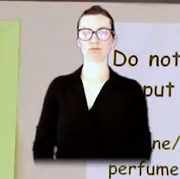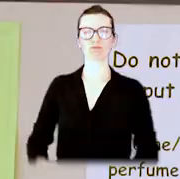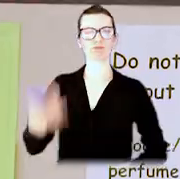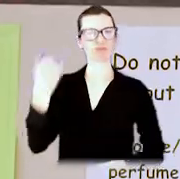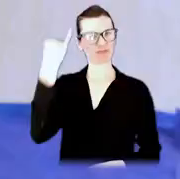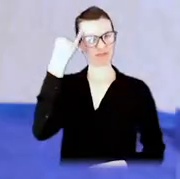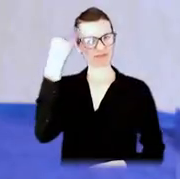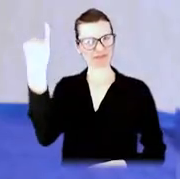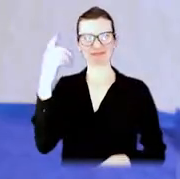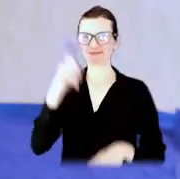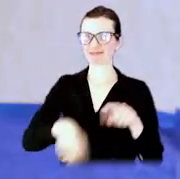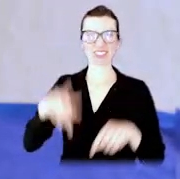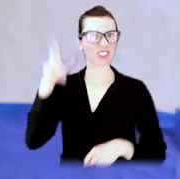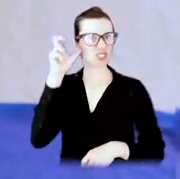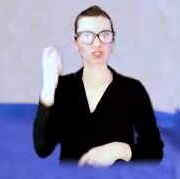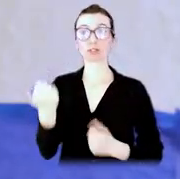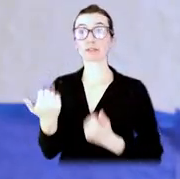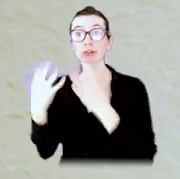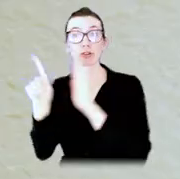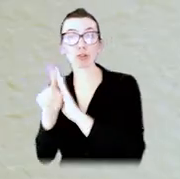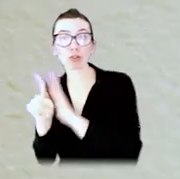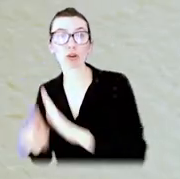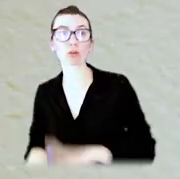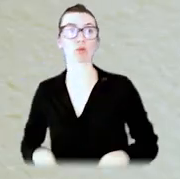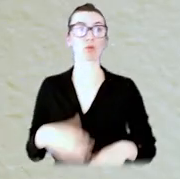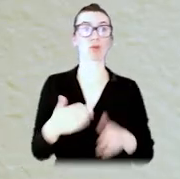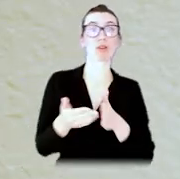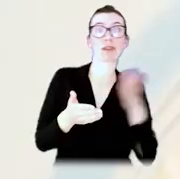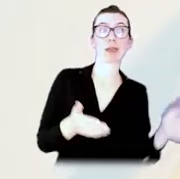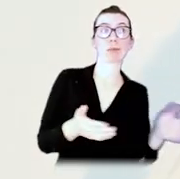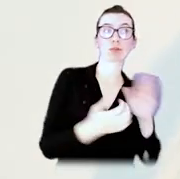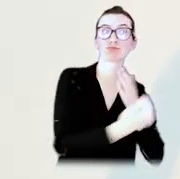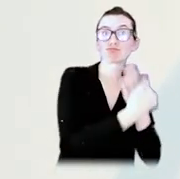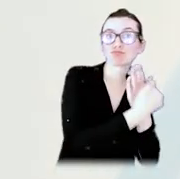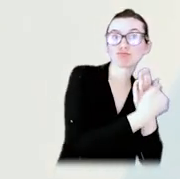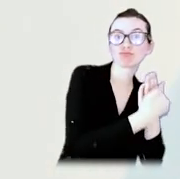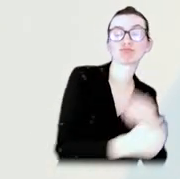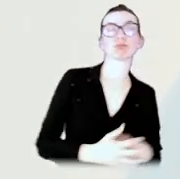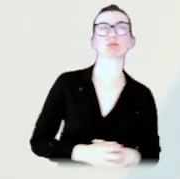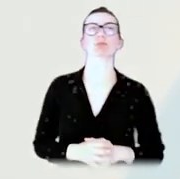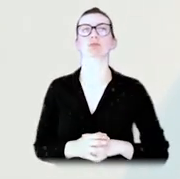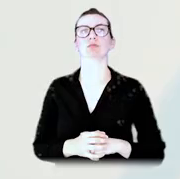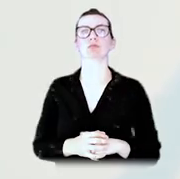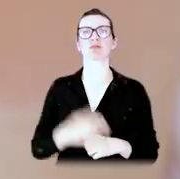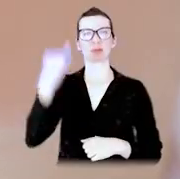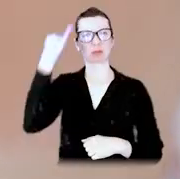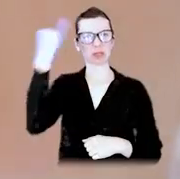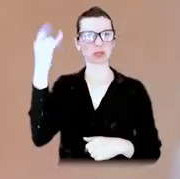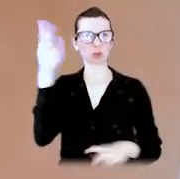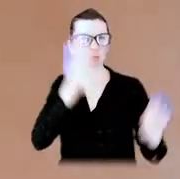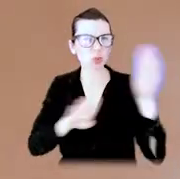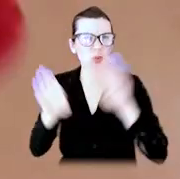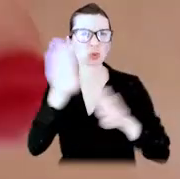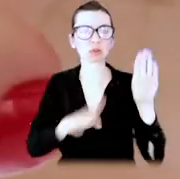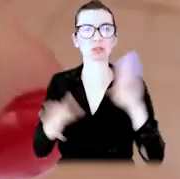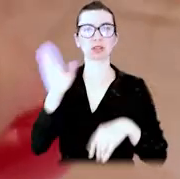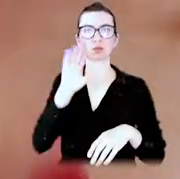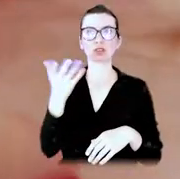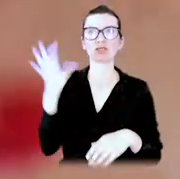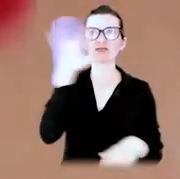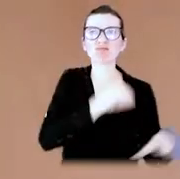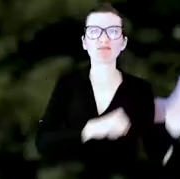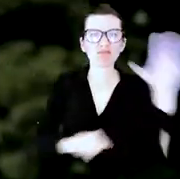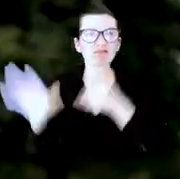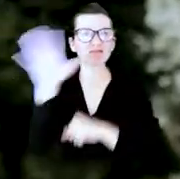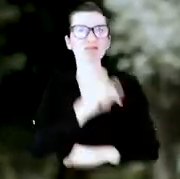Imagine not being able to hear a fire alarm or a neighbor knocking on your door. Imagine worrying that you would constantly miss